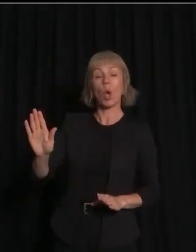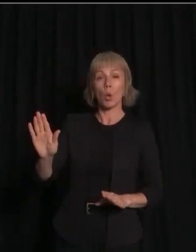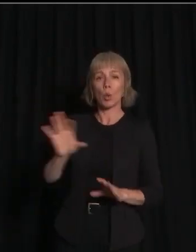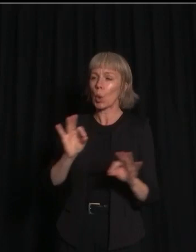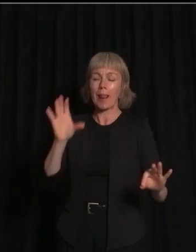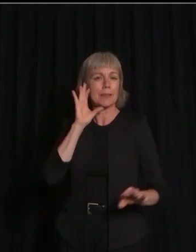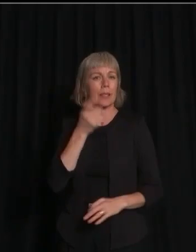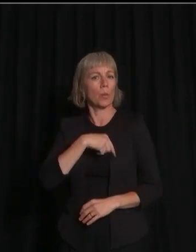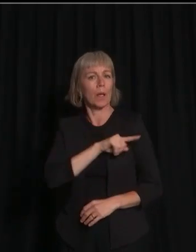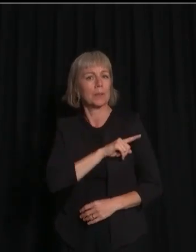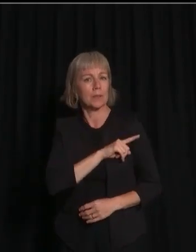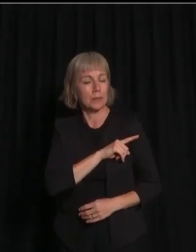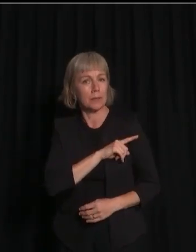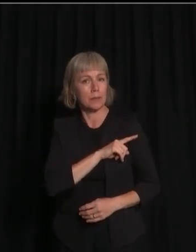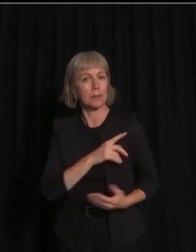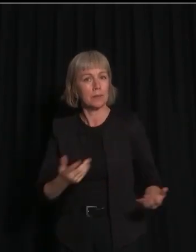we're saying is like